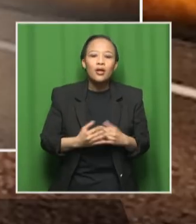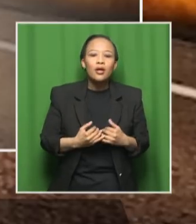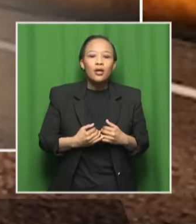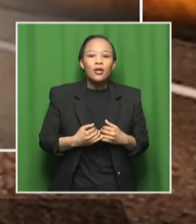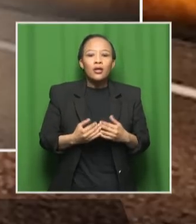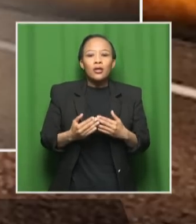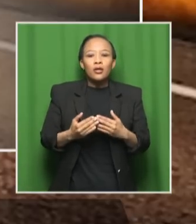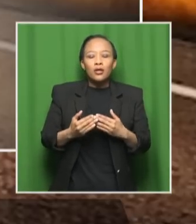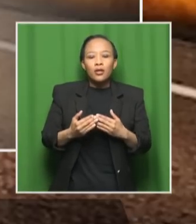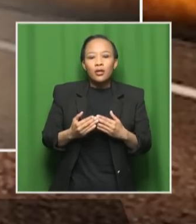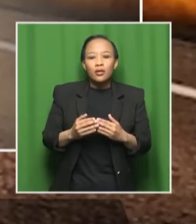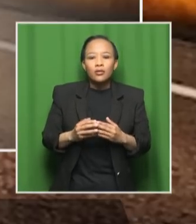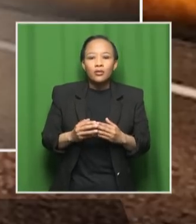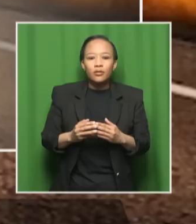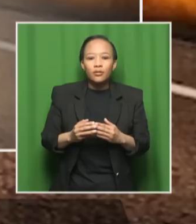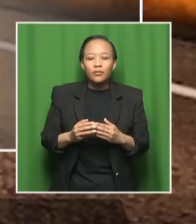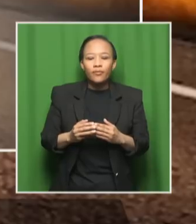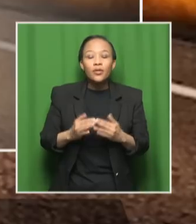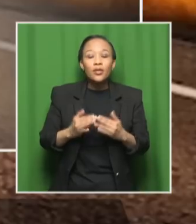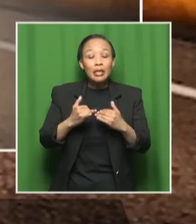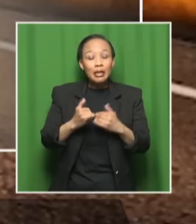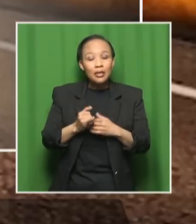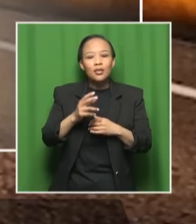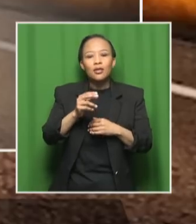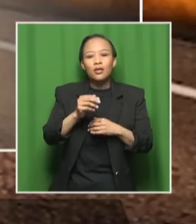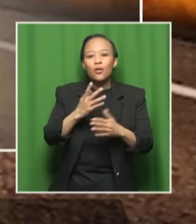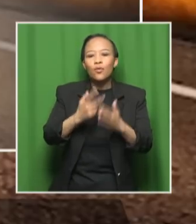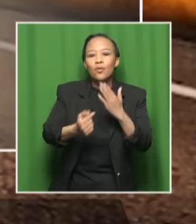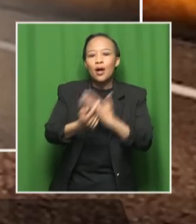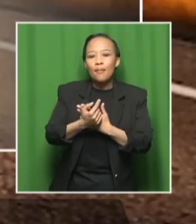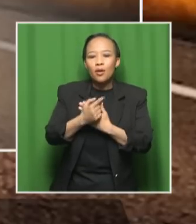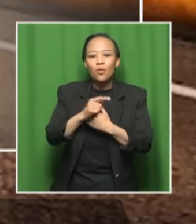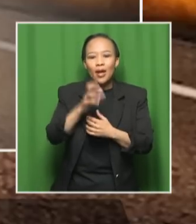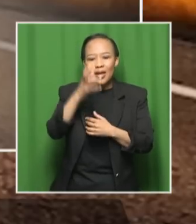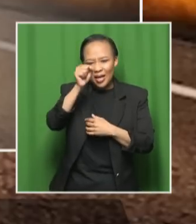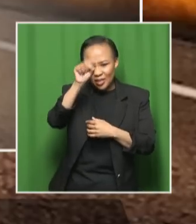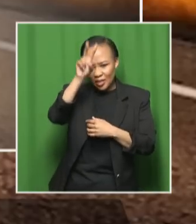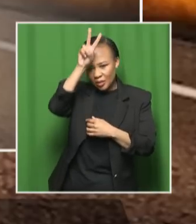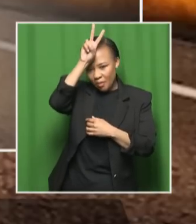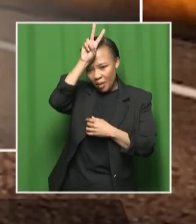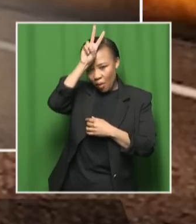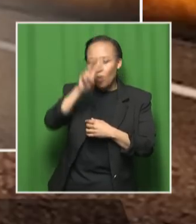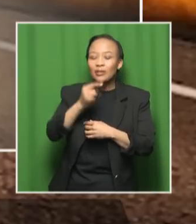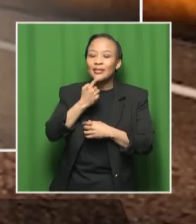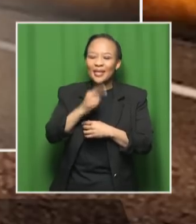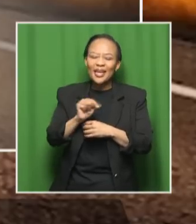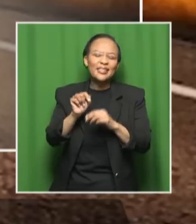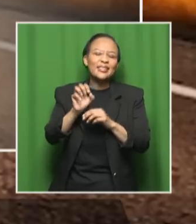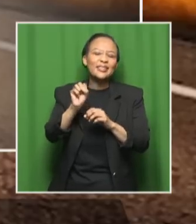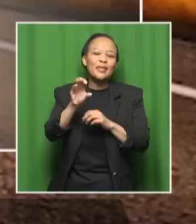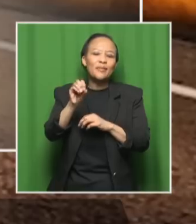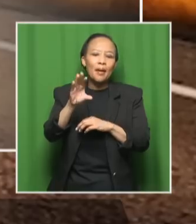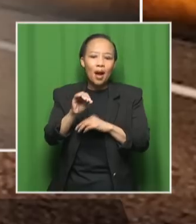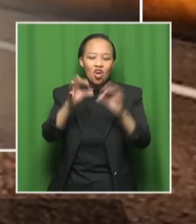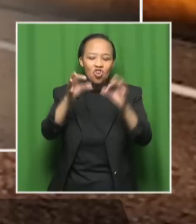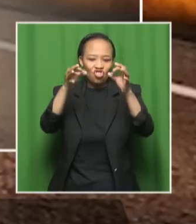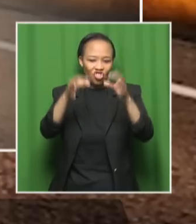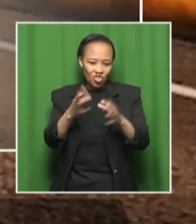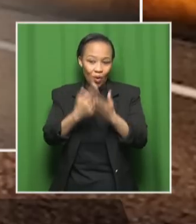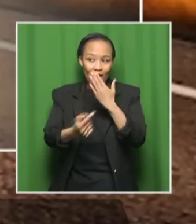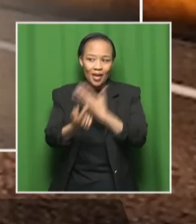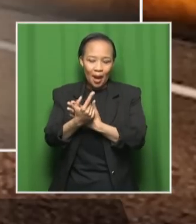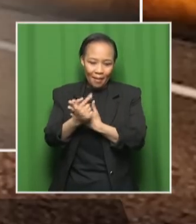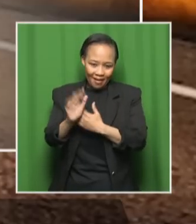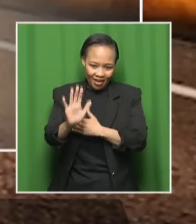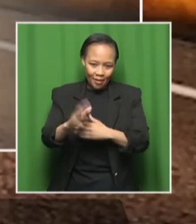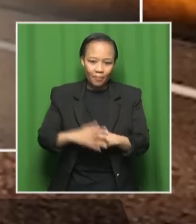That's a herd of, I think you call it a herd of springbucks that are out grazing in some September snow just outside Elliot. And there's a look at the roads. You can